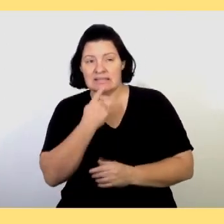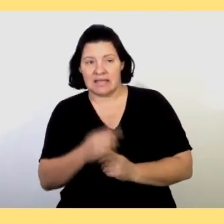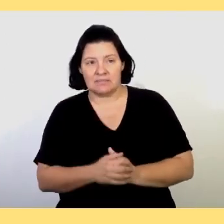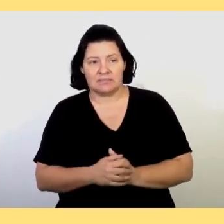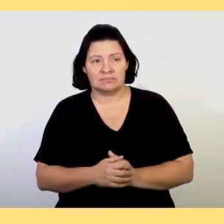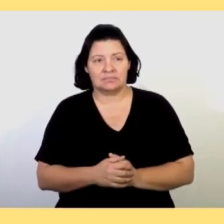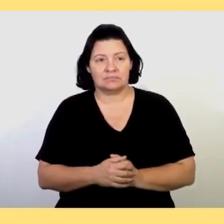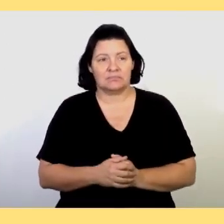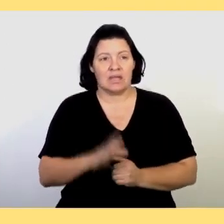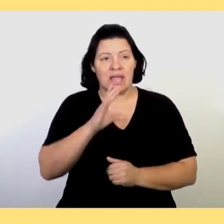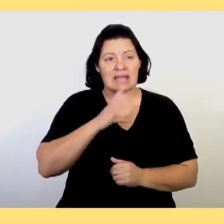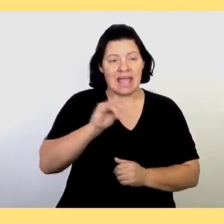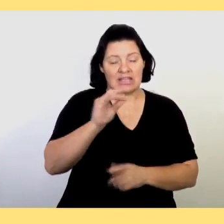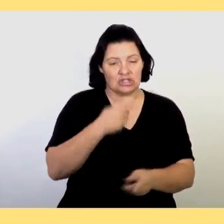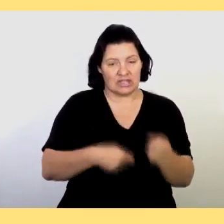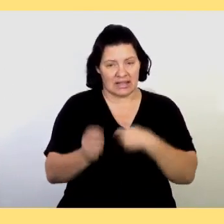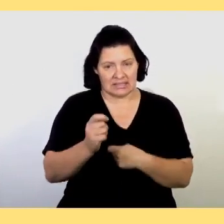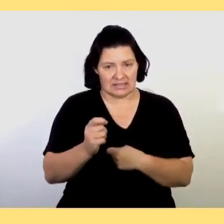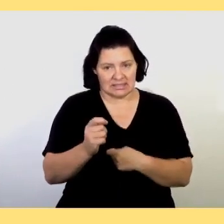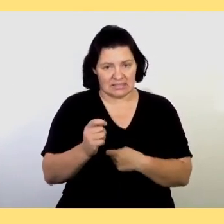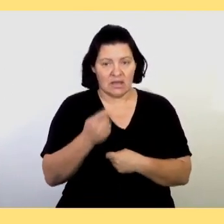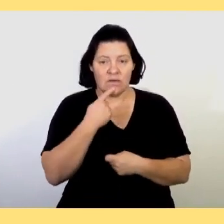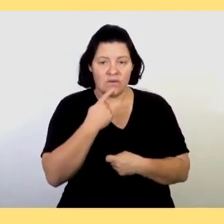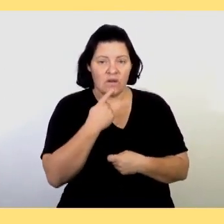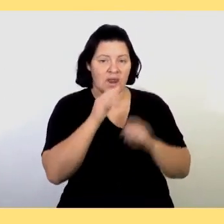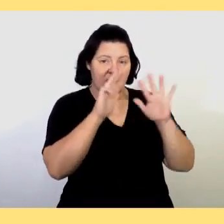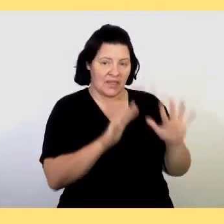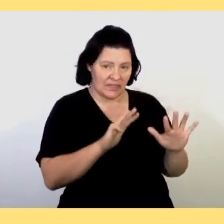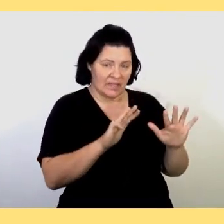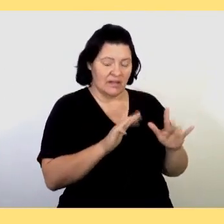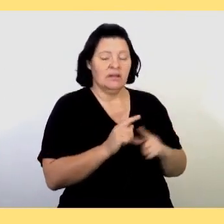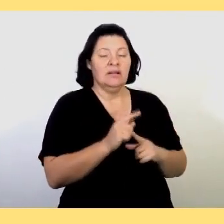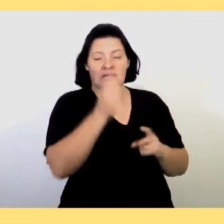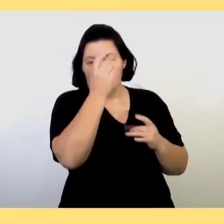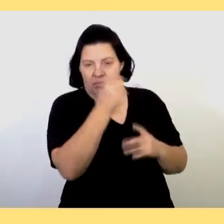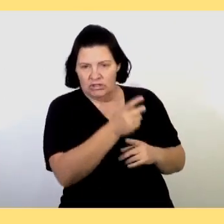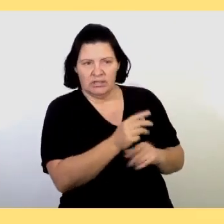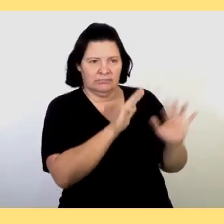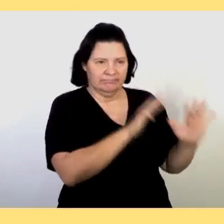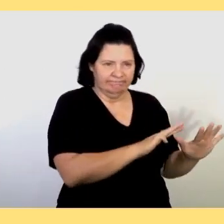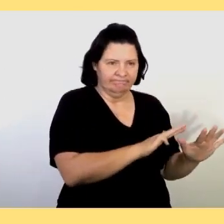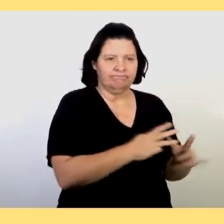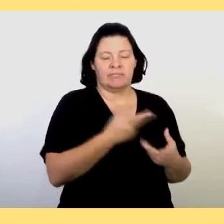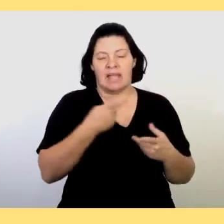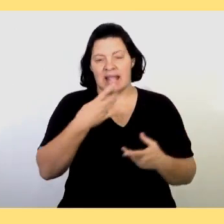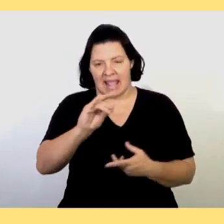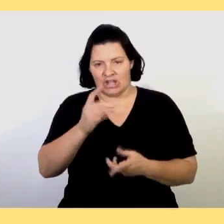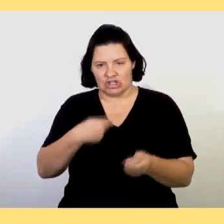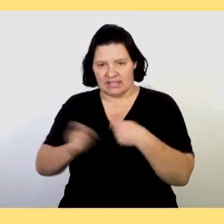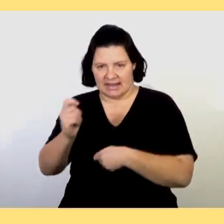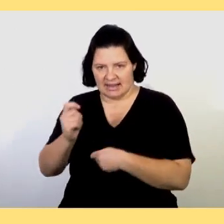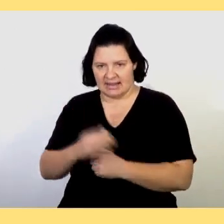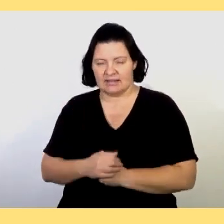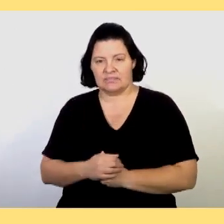It says cash sales. So we are coming here on the 9th. The details, cash sales. So I'm going